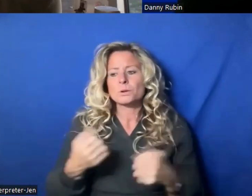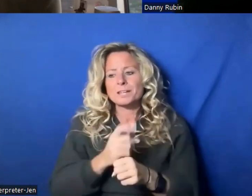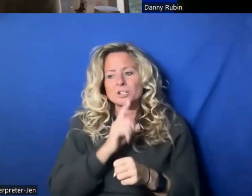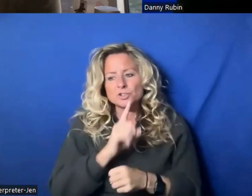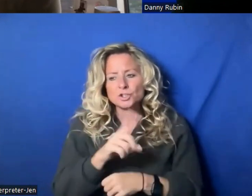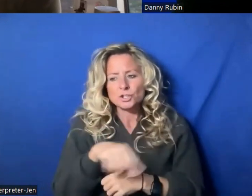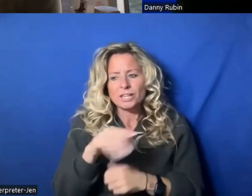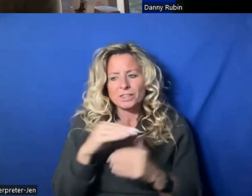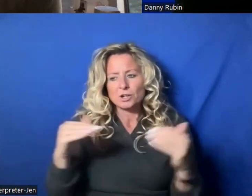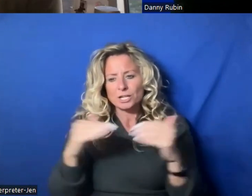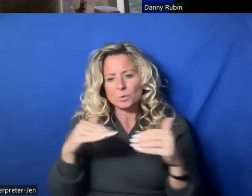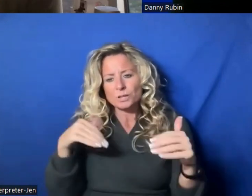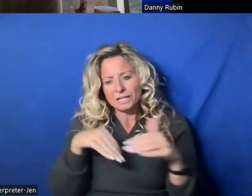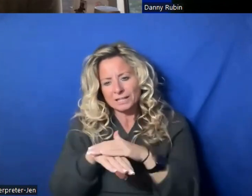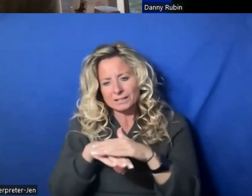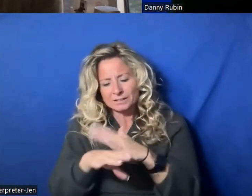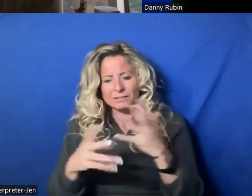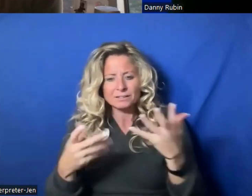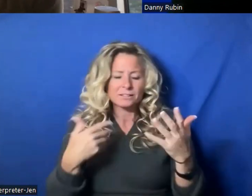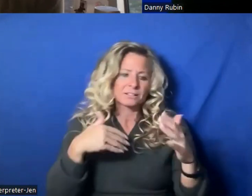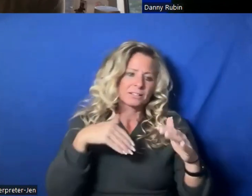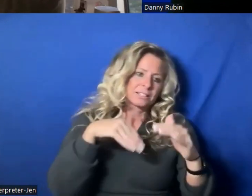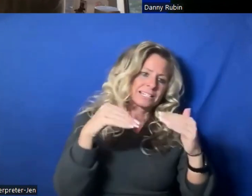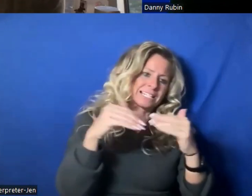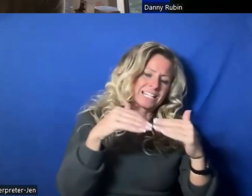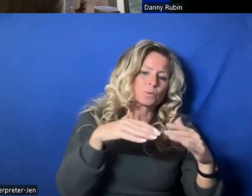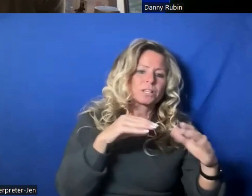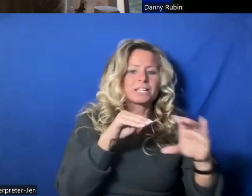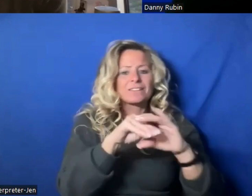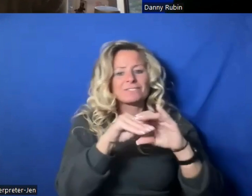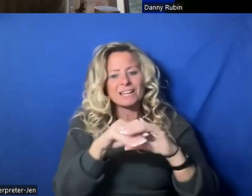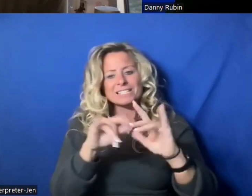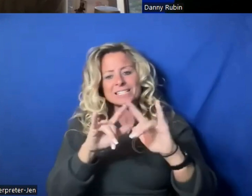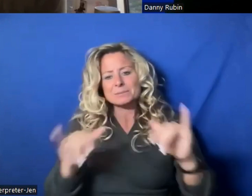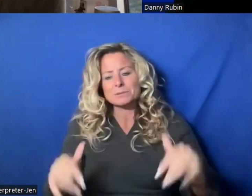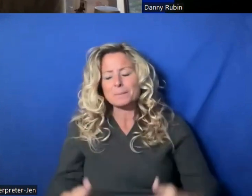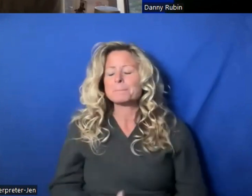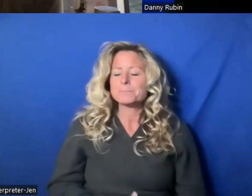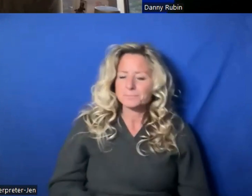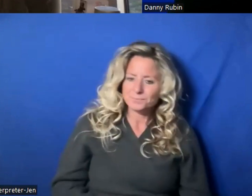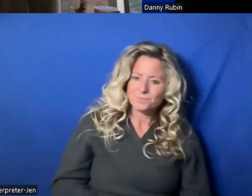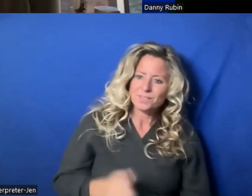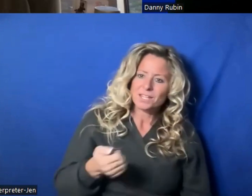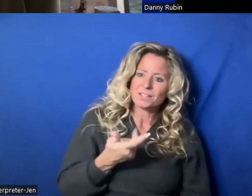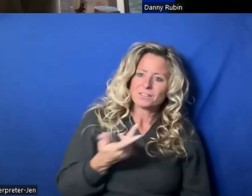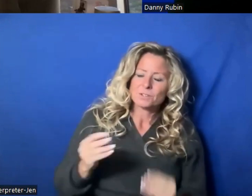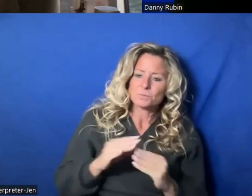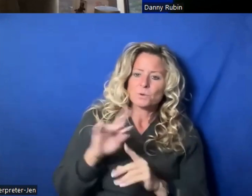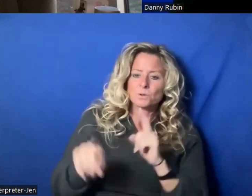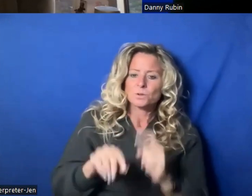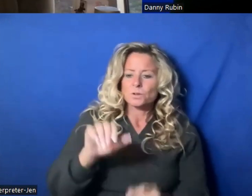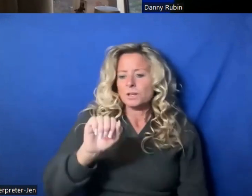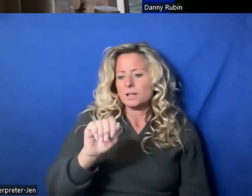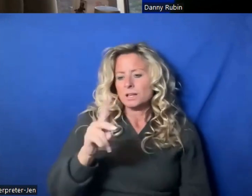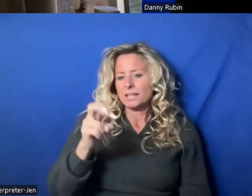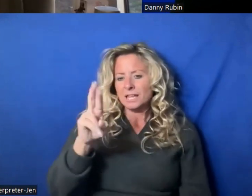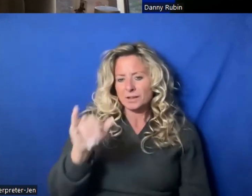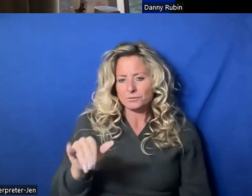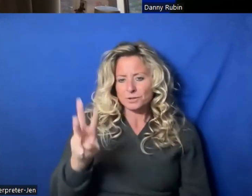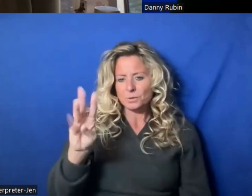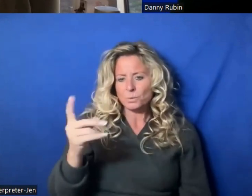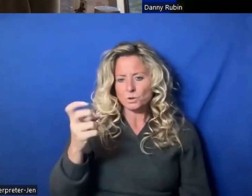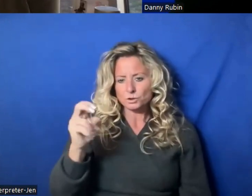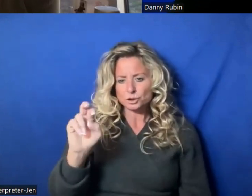they're equally invested in the process as we will be when they get here. A couple other questions. Avery Waldschmidt from Clayton High School. Thank